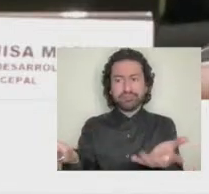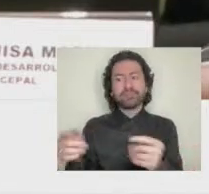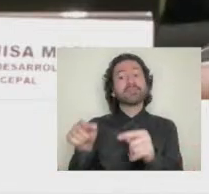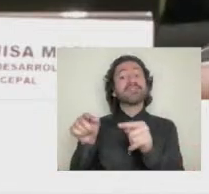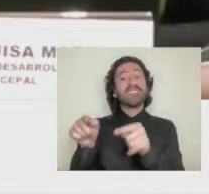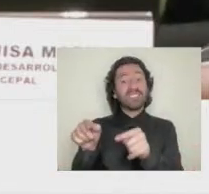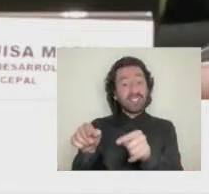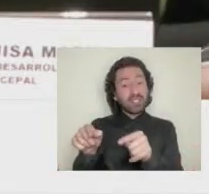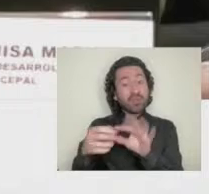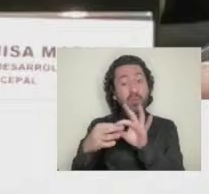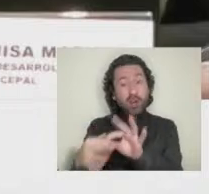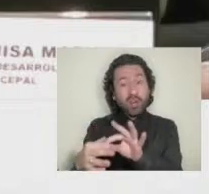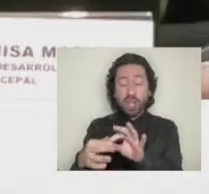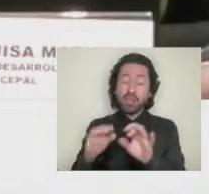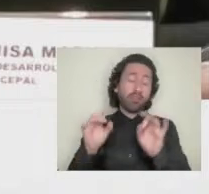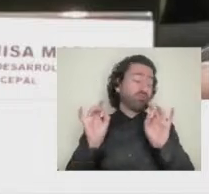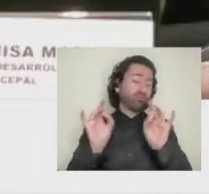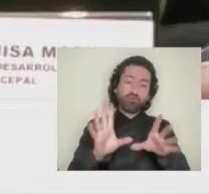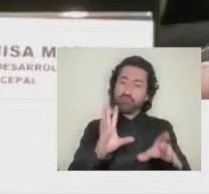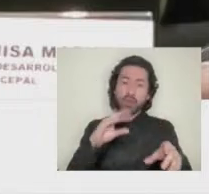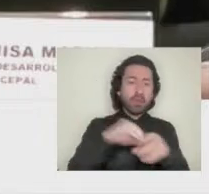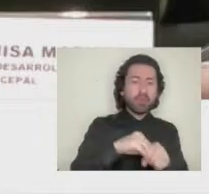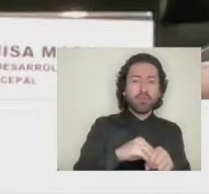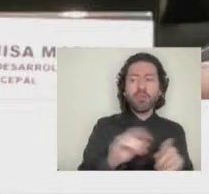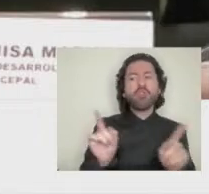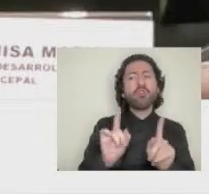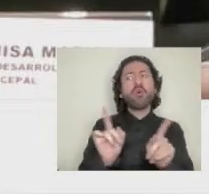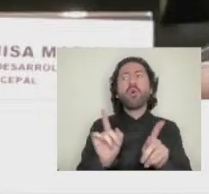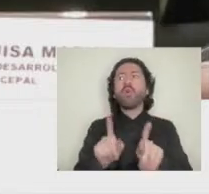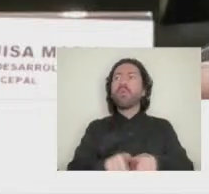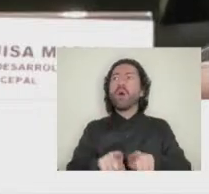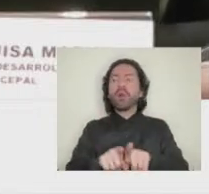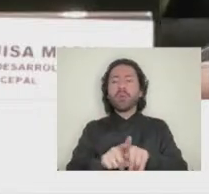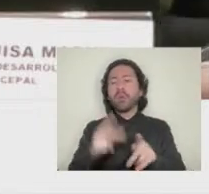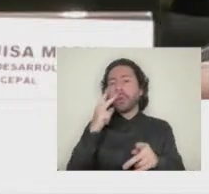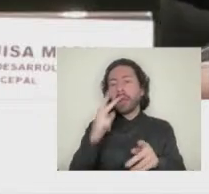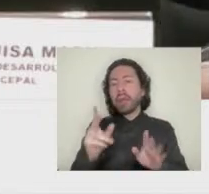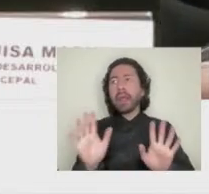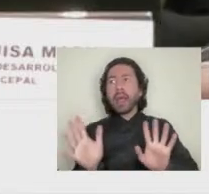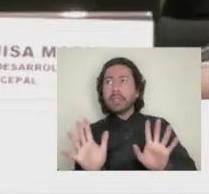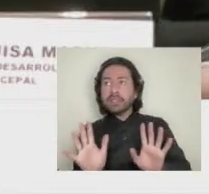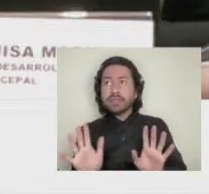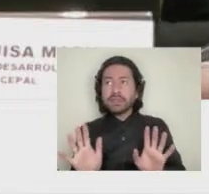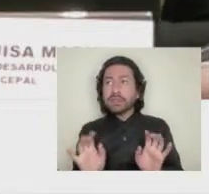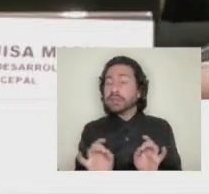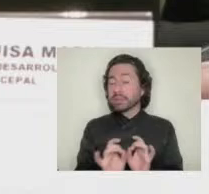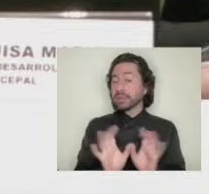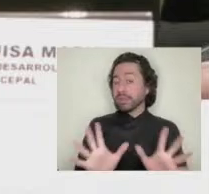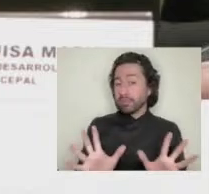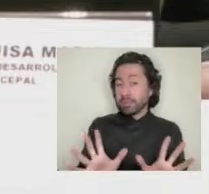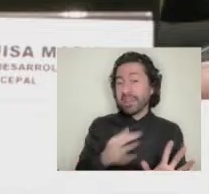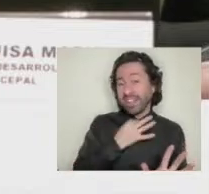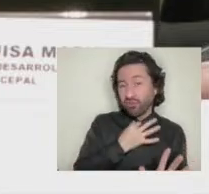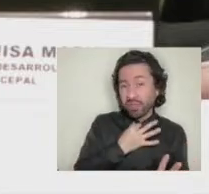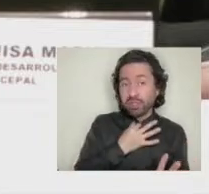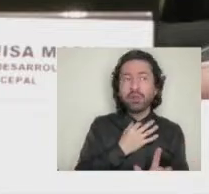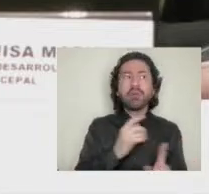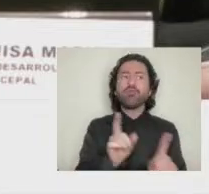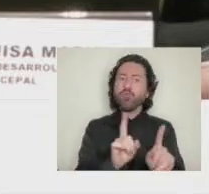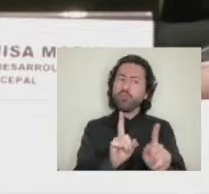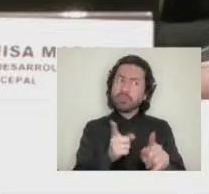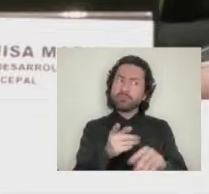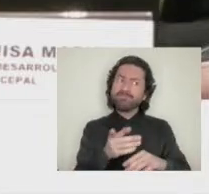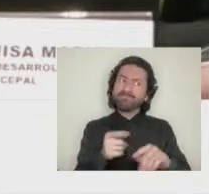a condition of structural aspects. It's not risk behaviors, but rather